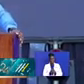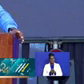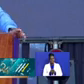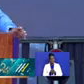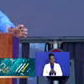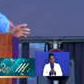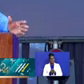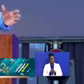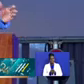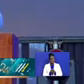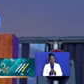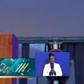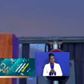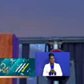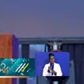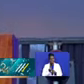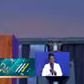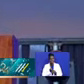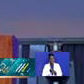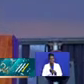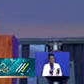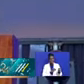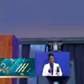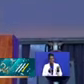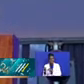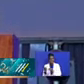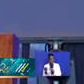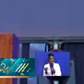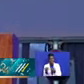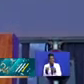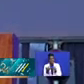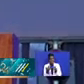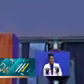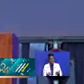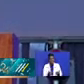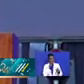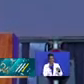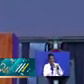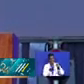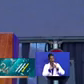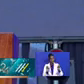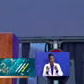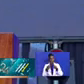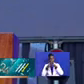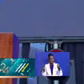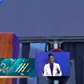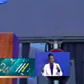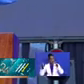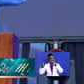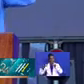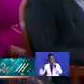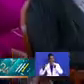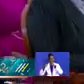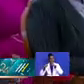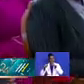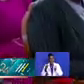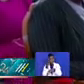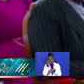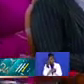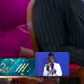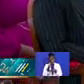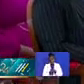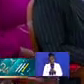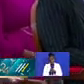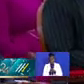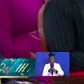say I will move our relationship from Brotherhood to Covenant hood is that okay yes